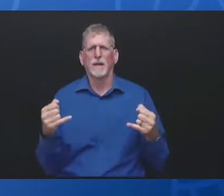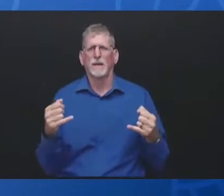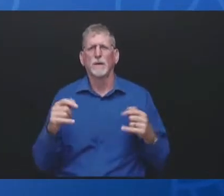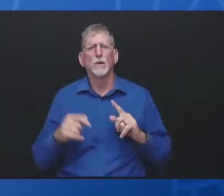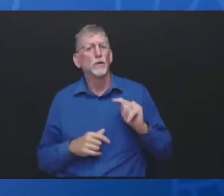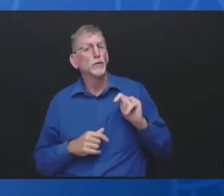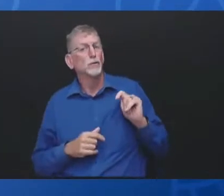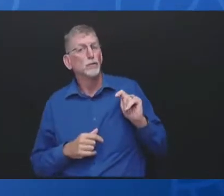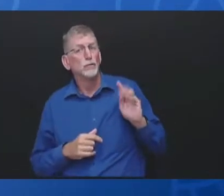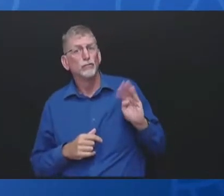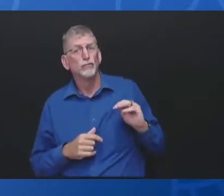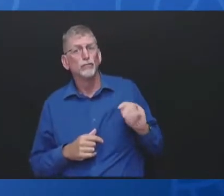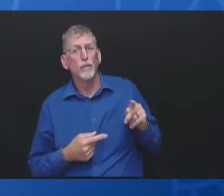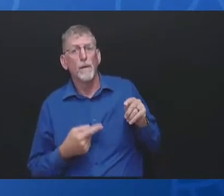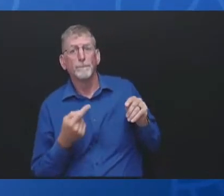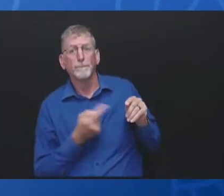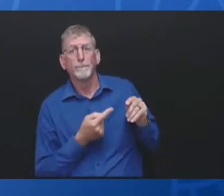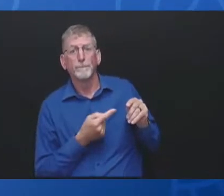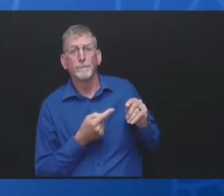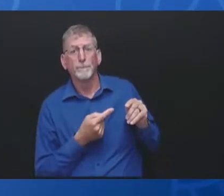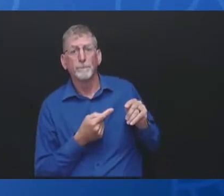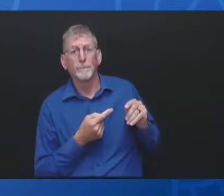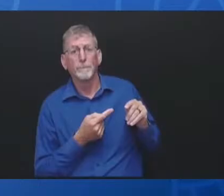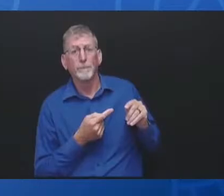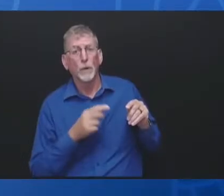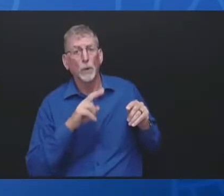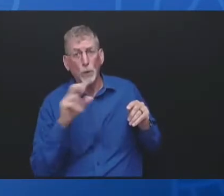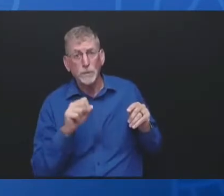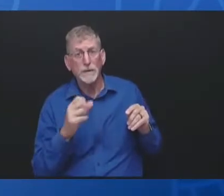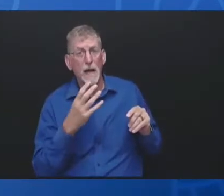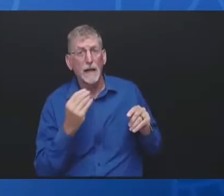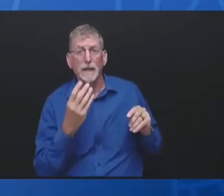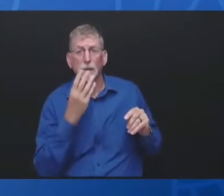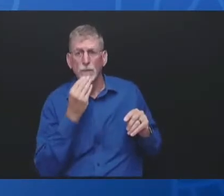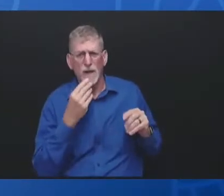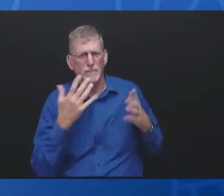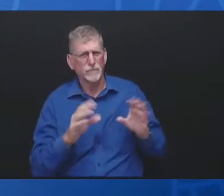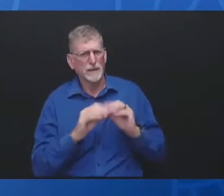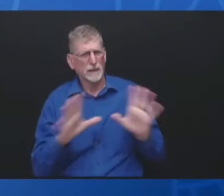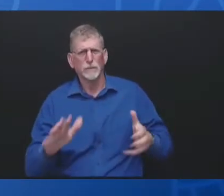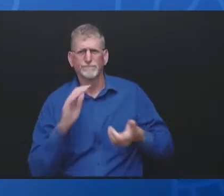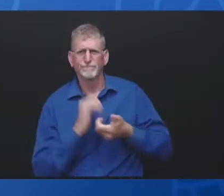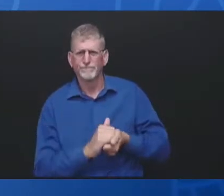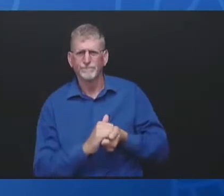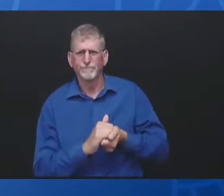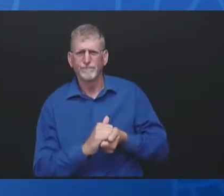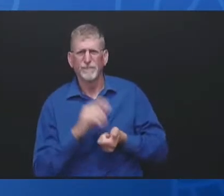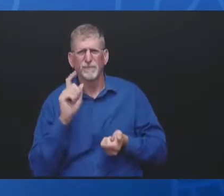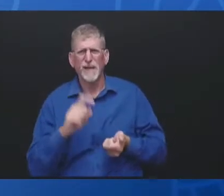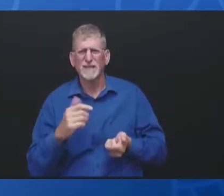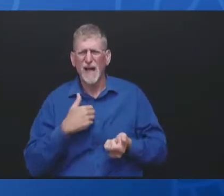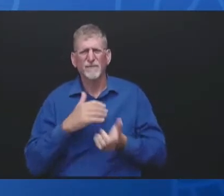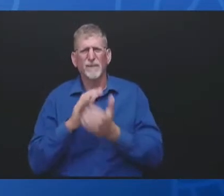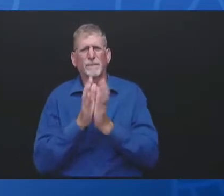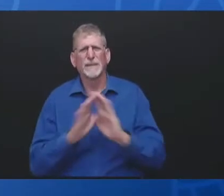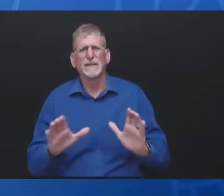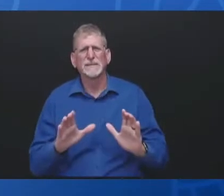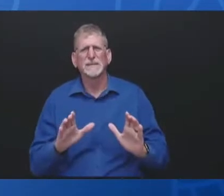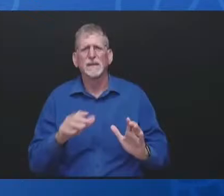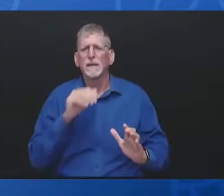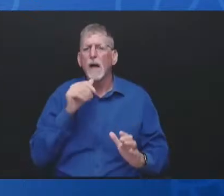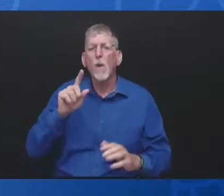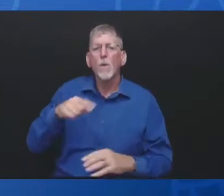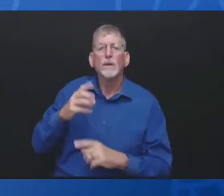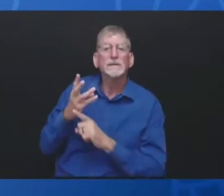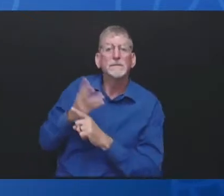definitely disturbs the status quo, which is that there has to be peace, not just for 6 months, not because there's been a deal made